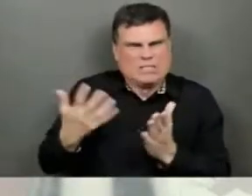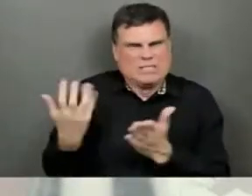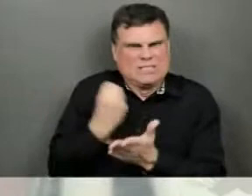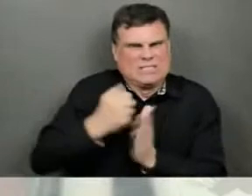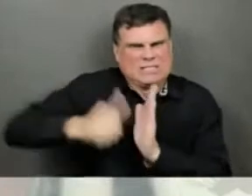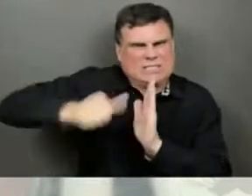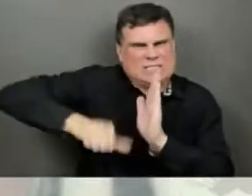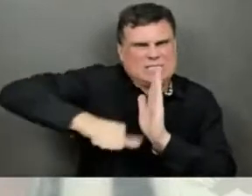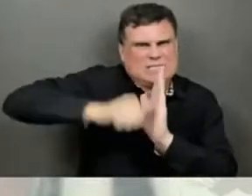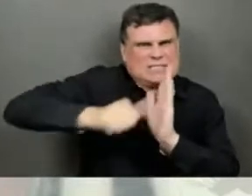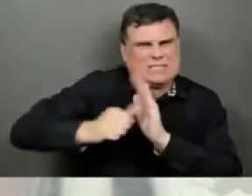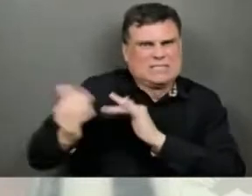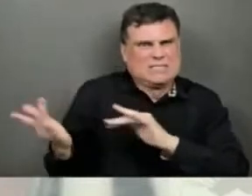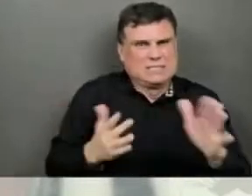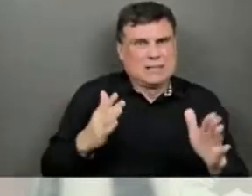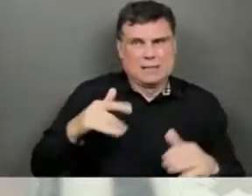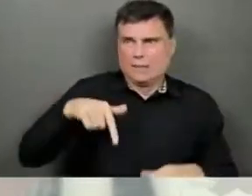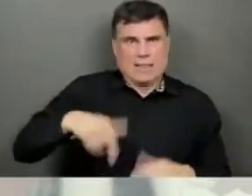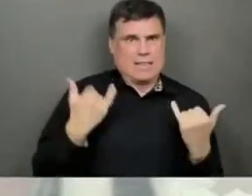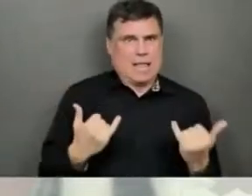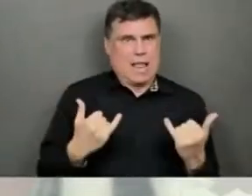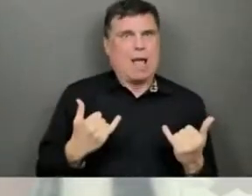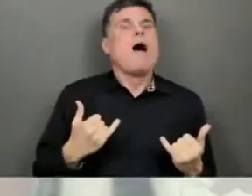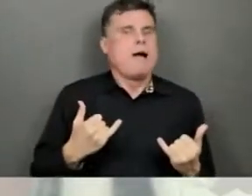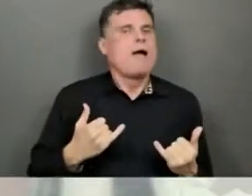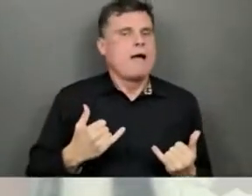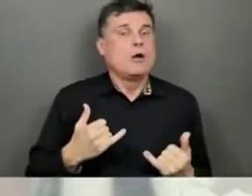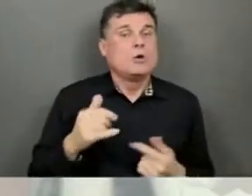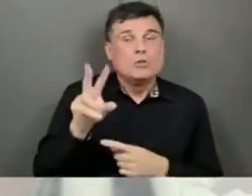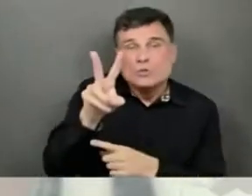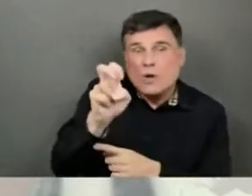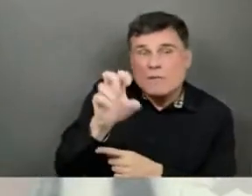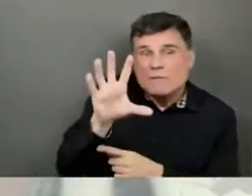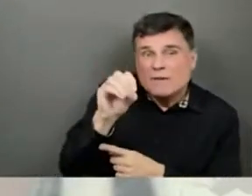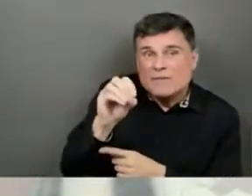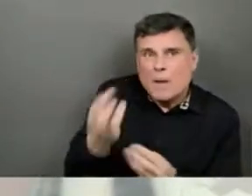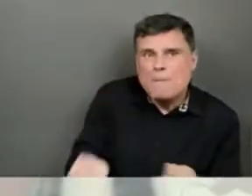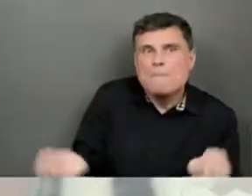In fact, almost 250 more surgeries than we